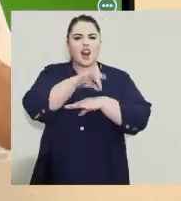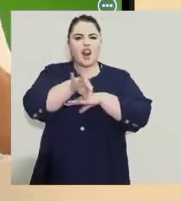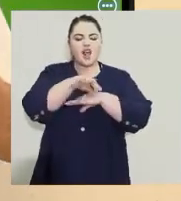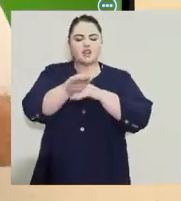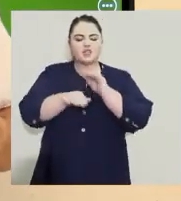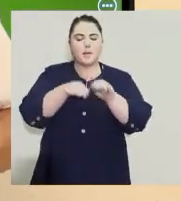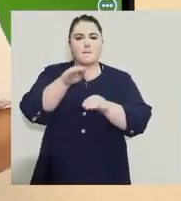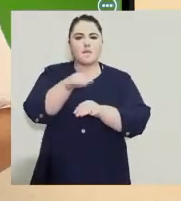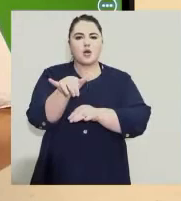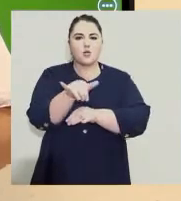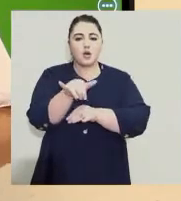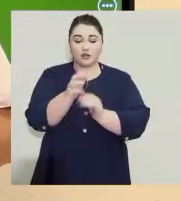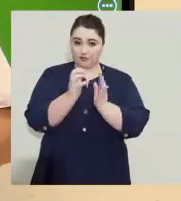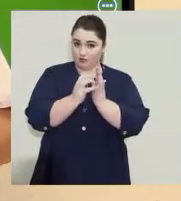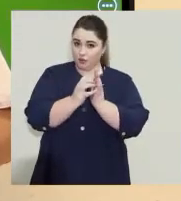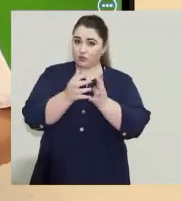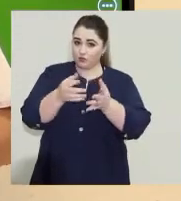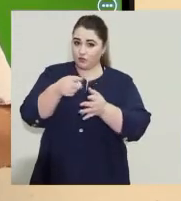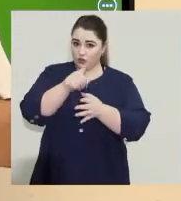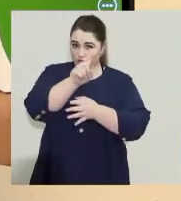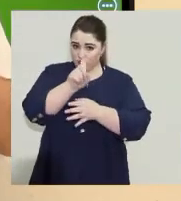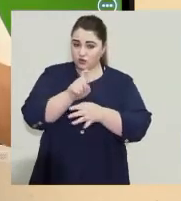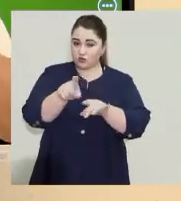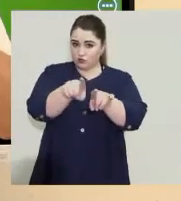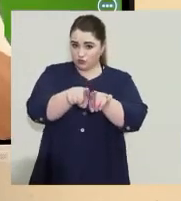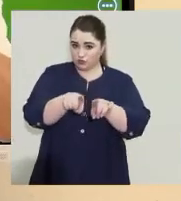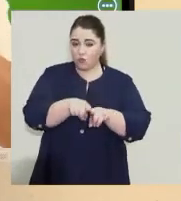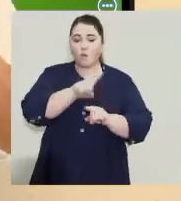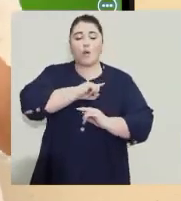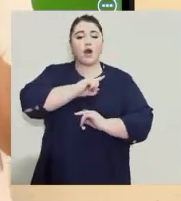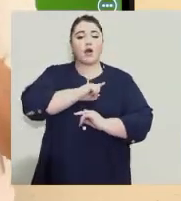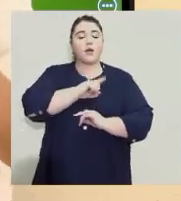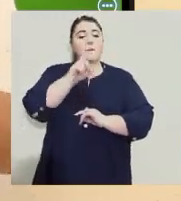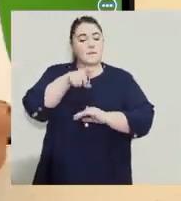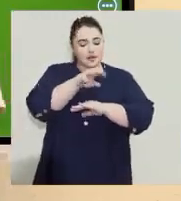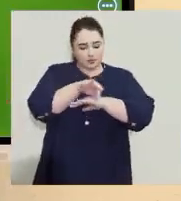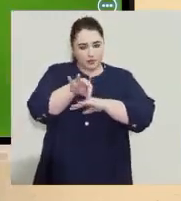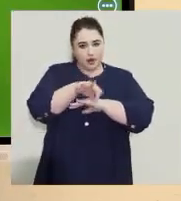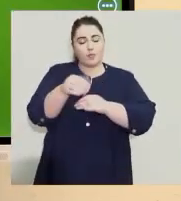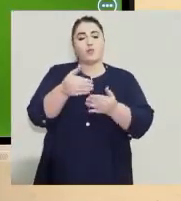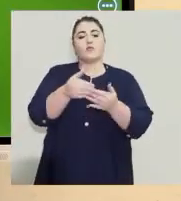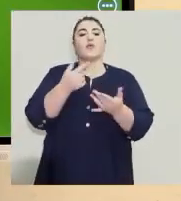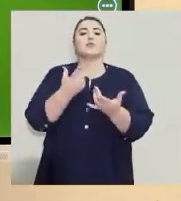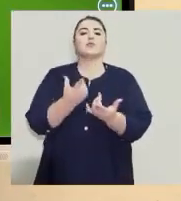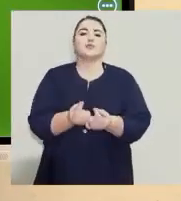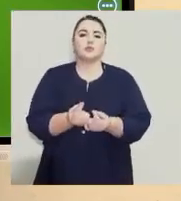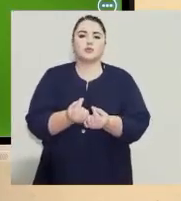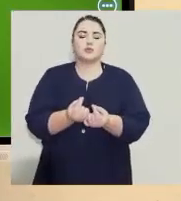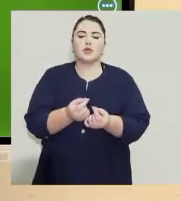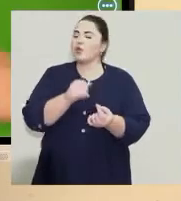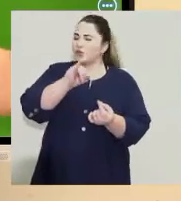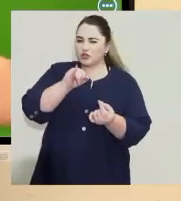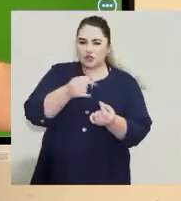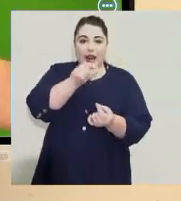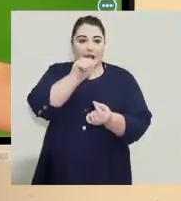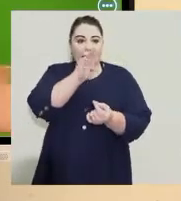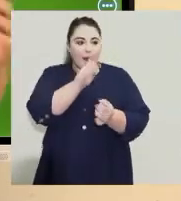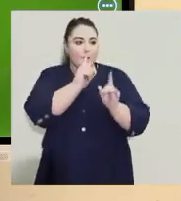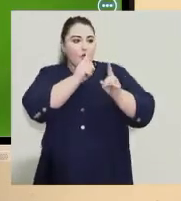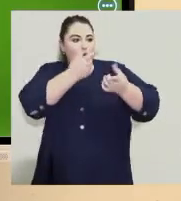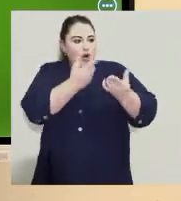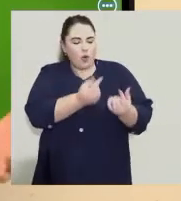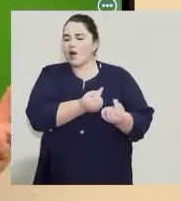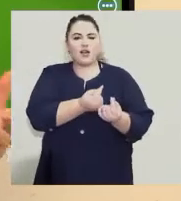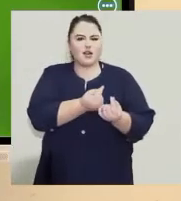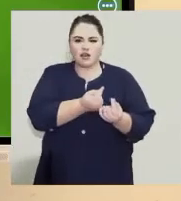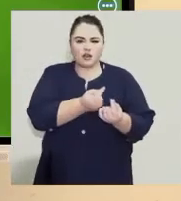we'll be looking at the example in this question. Because you need to plan before you do the experiment. You can't just go to the lab and there you are.